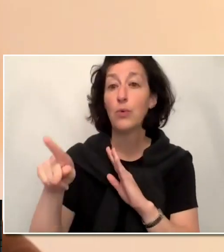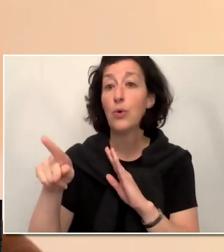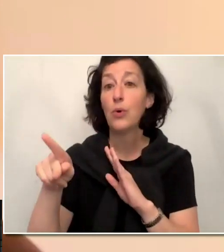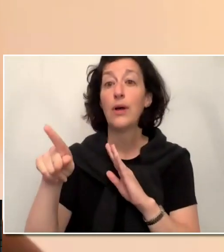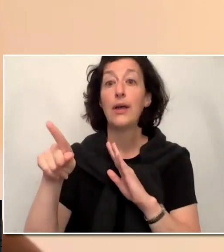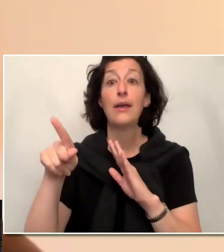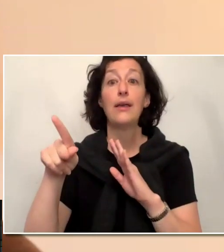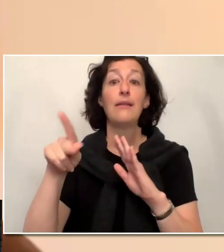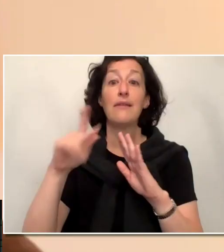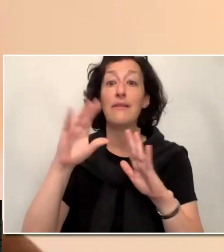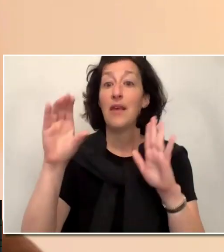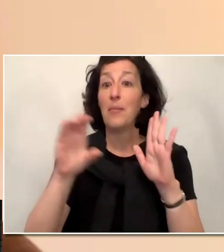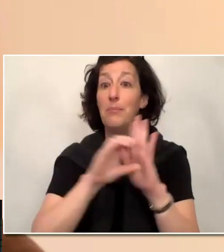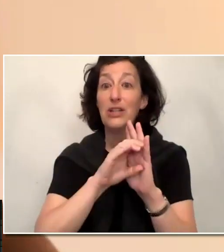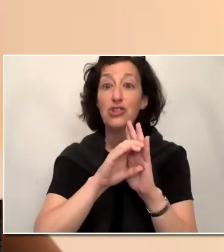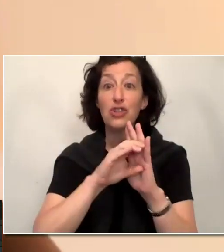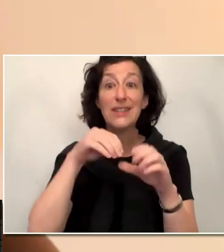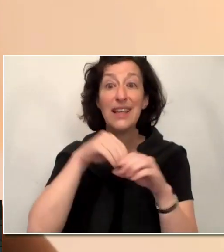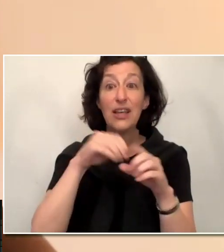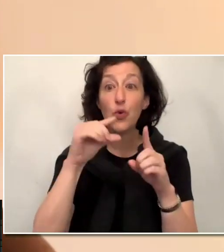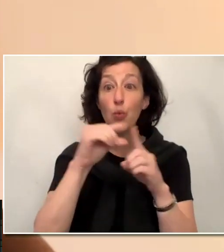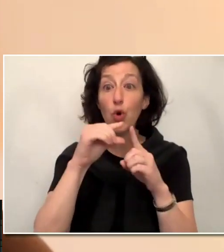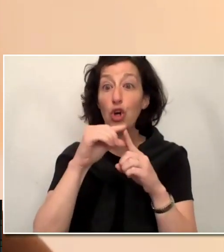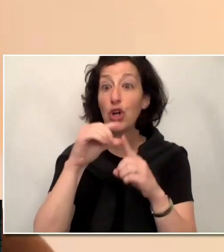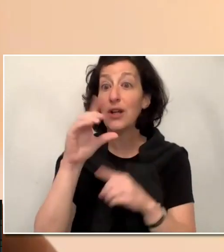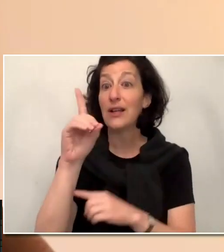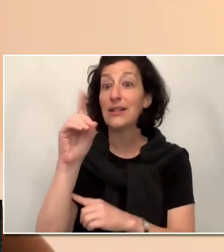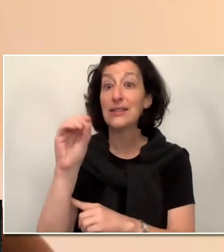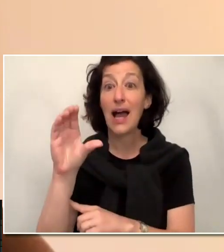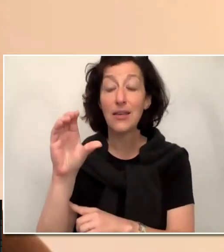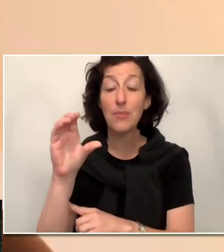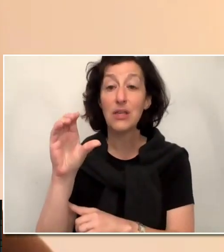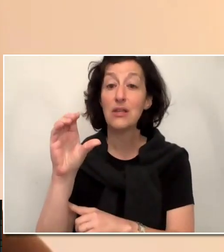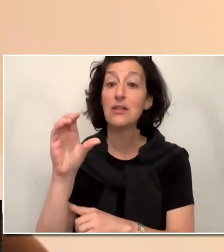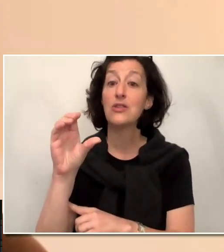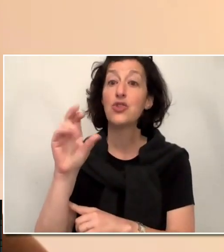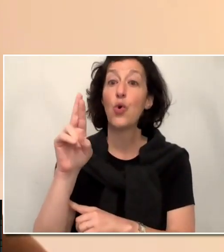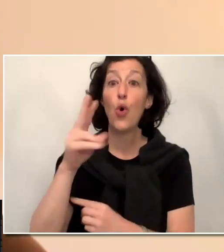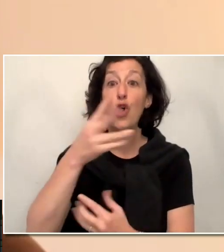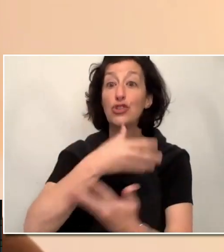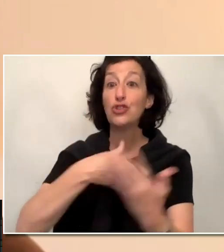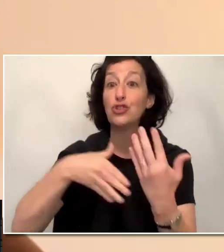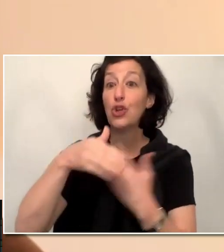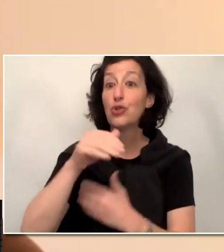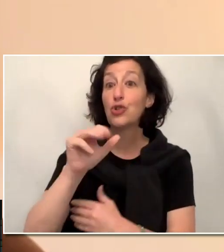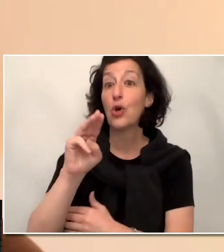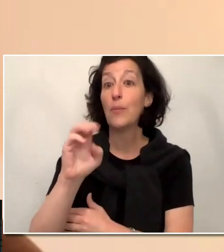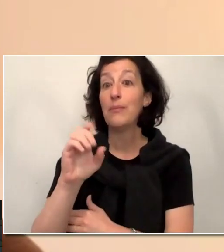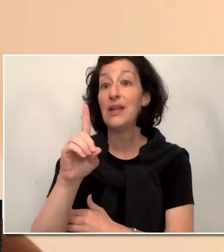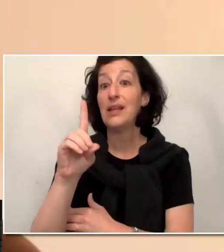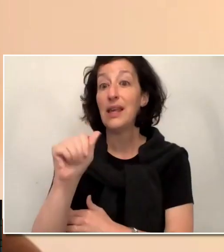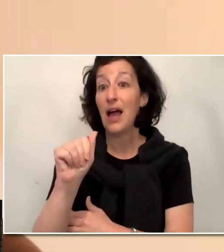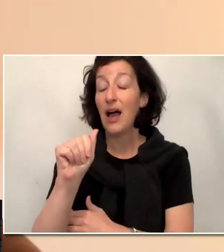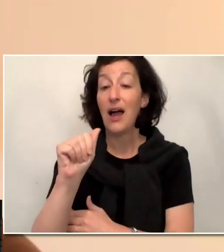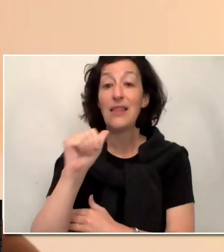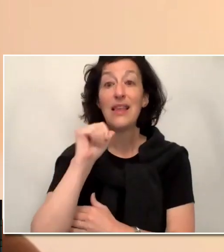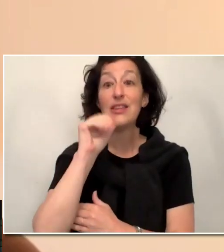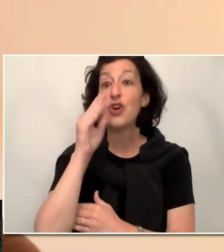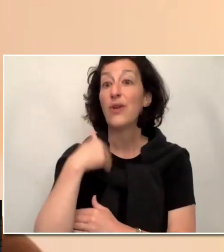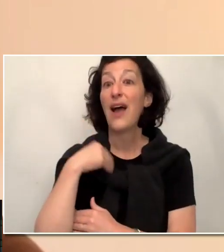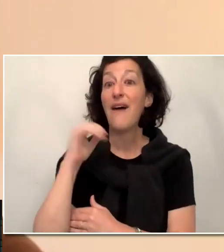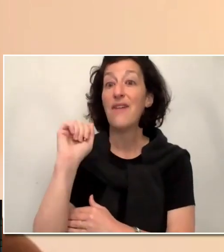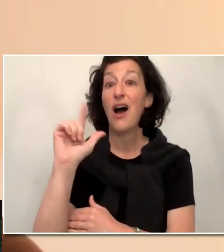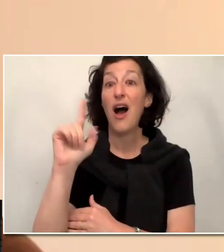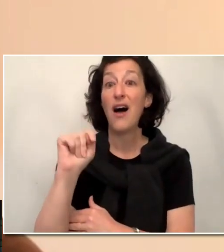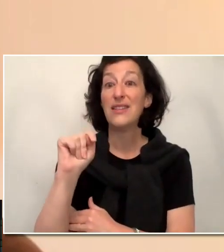images on in Word documents or in social media. I do not have alt text describing